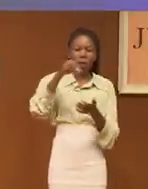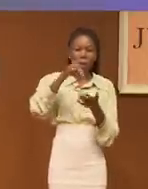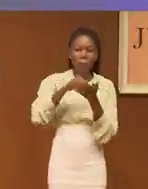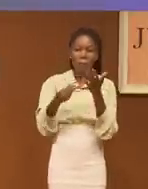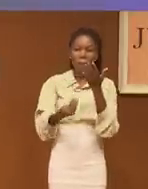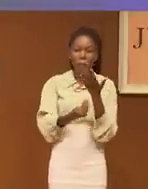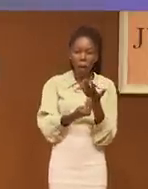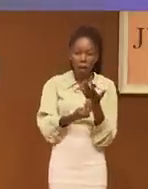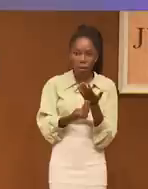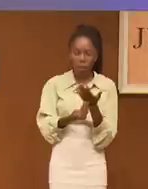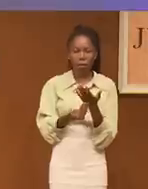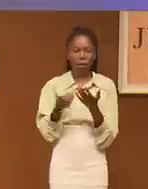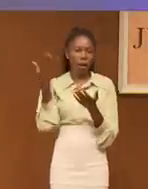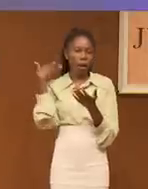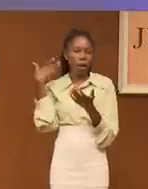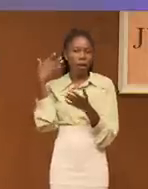March 2021. We are now in